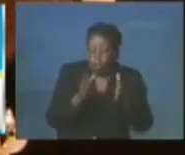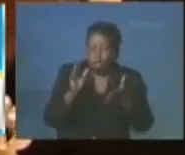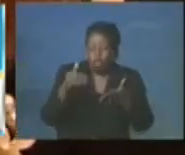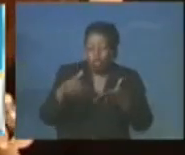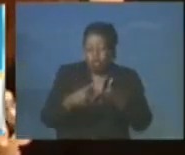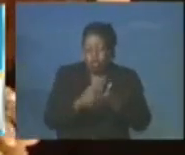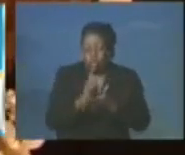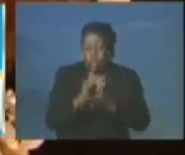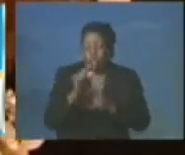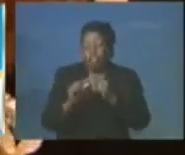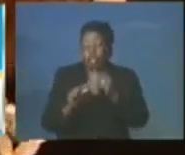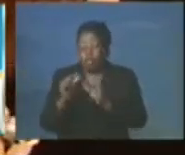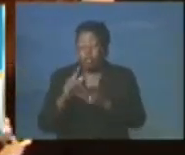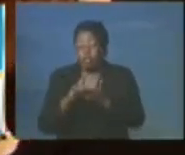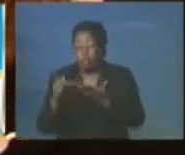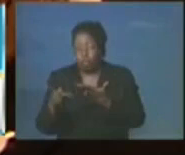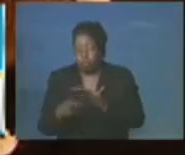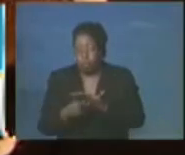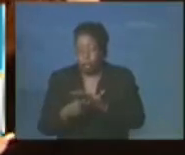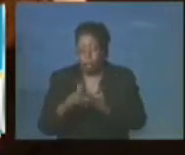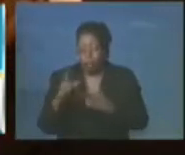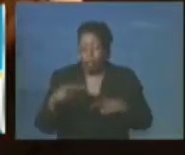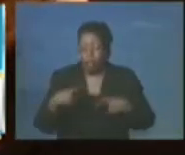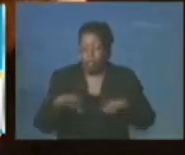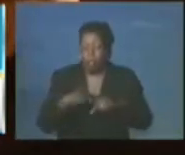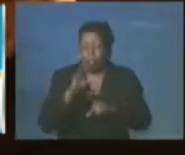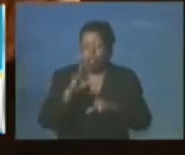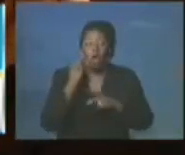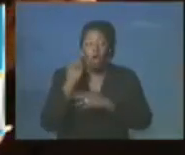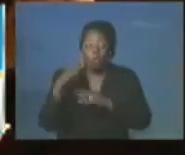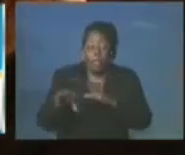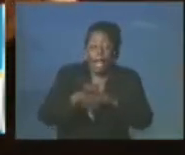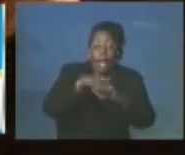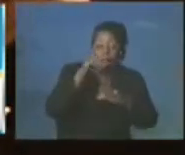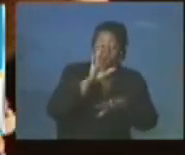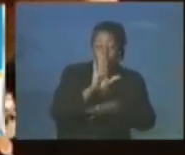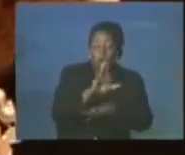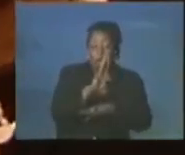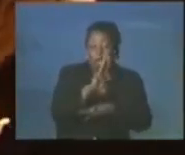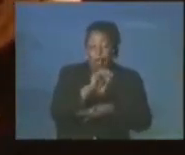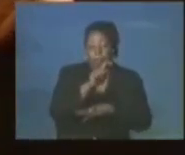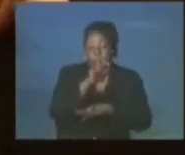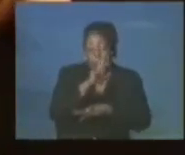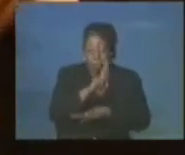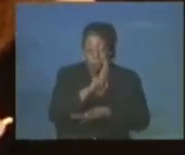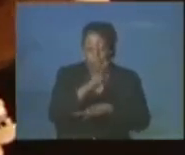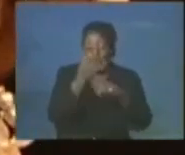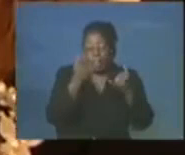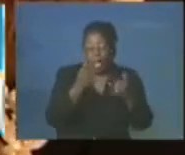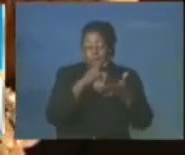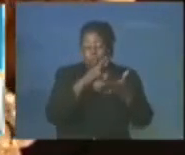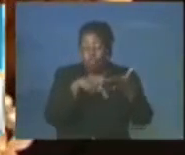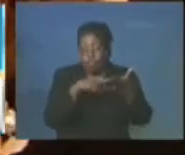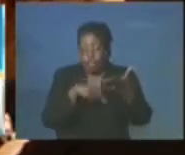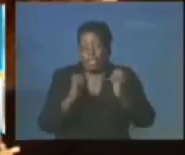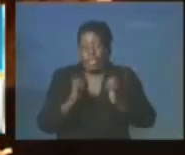renewable generation program that we have, where we come to your home, we swap out your meter. So your meter will now read